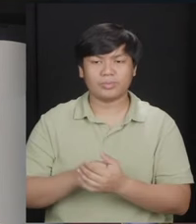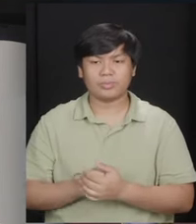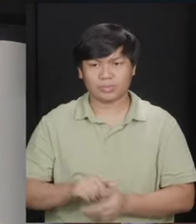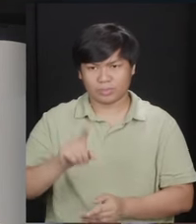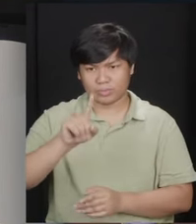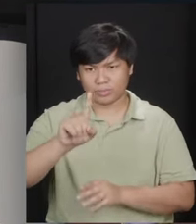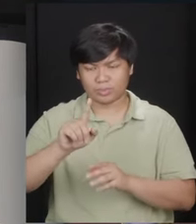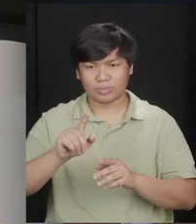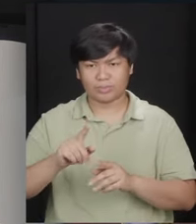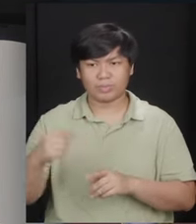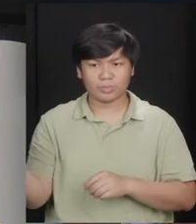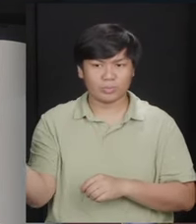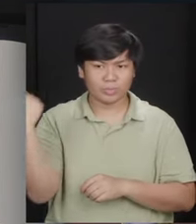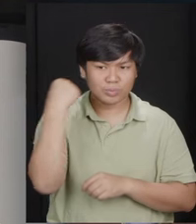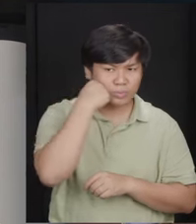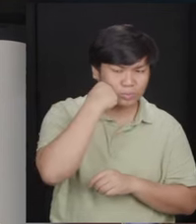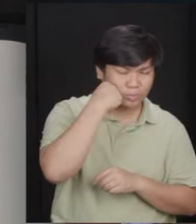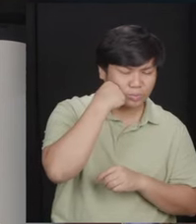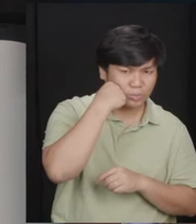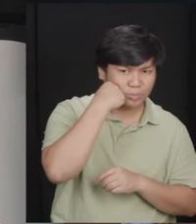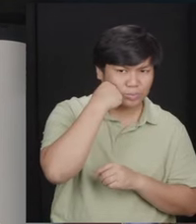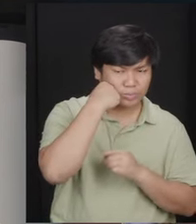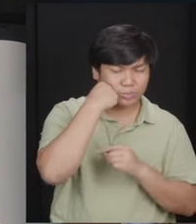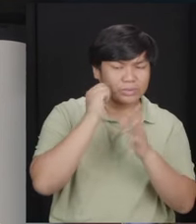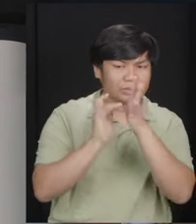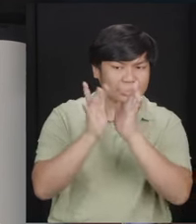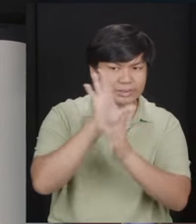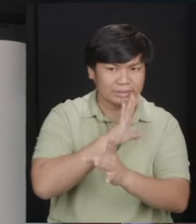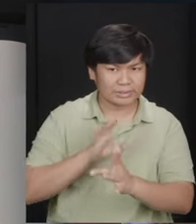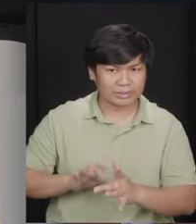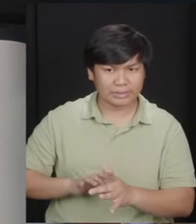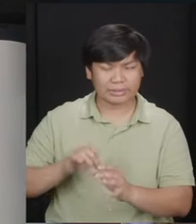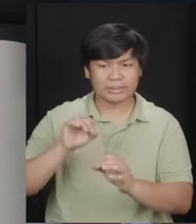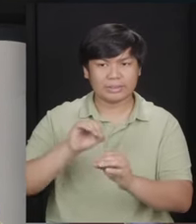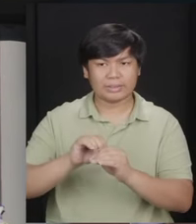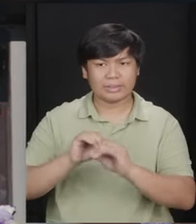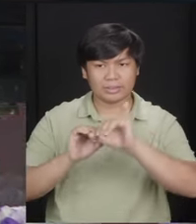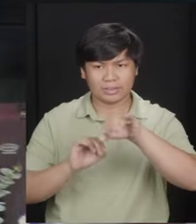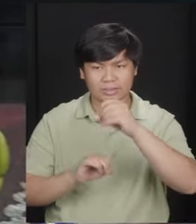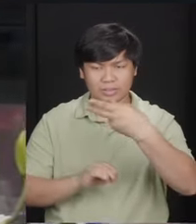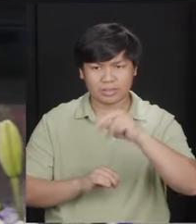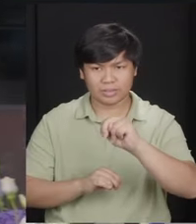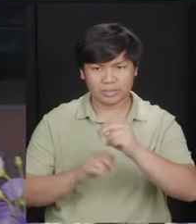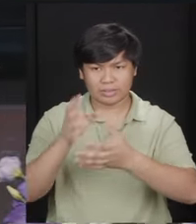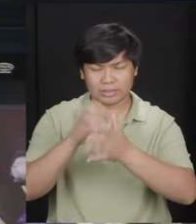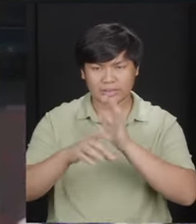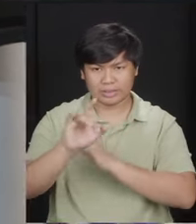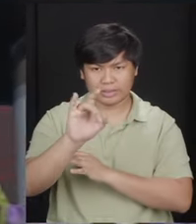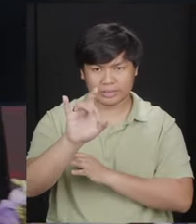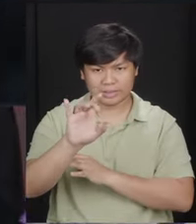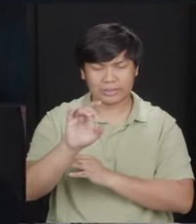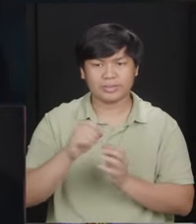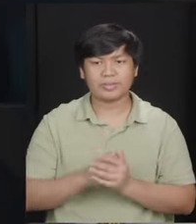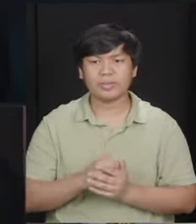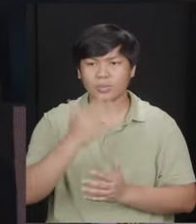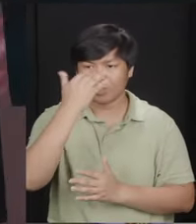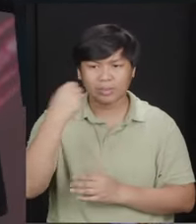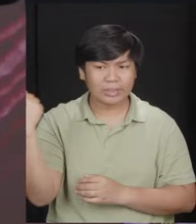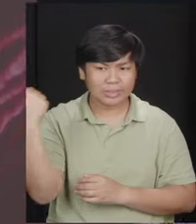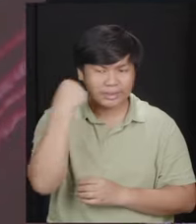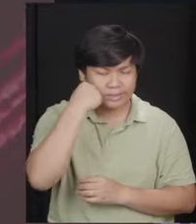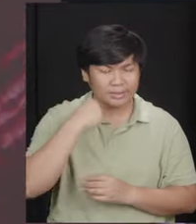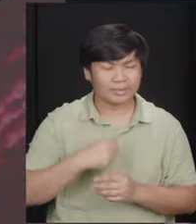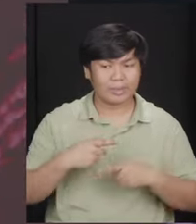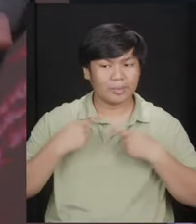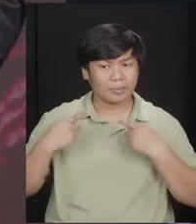of the officers struck him in John 18, 22. Why did the officer strike him? Because the high